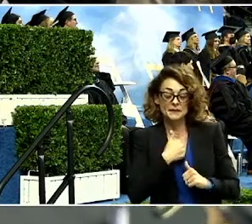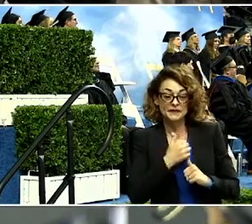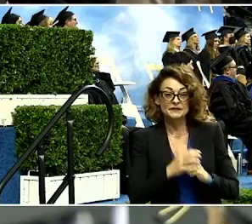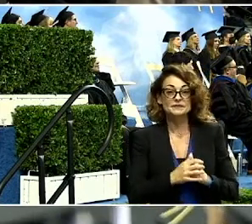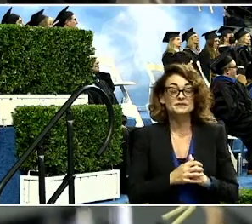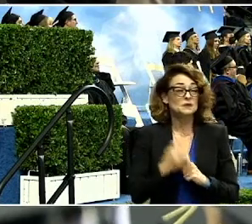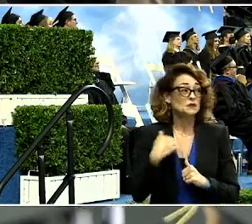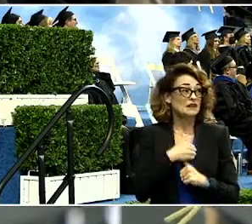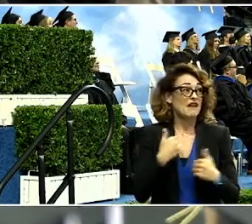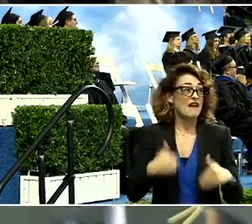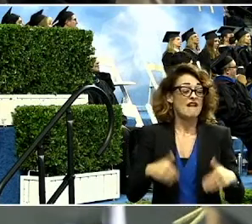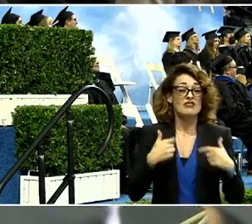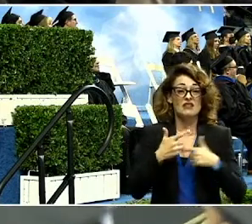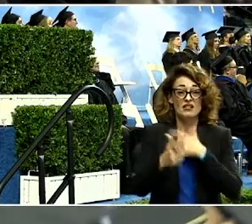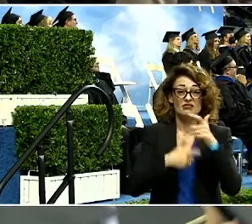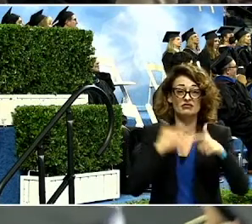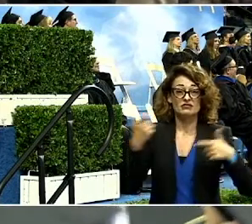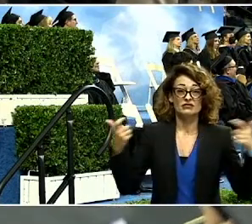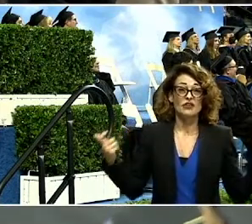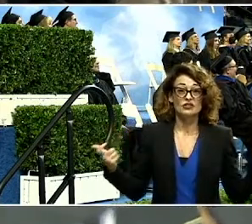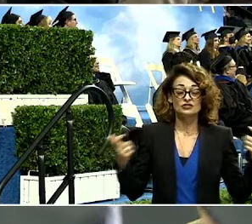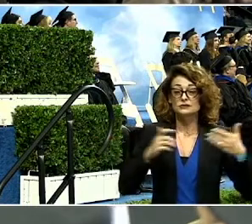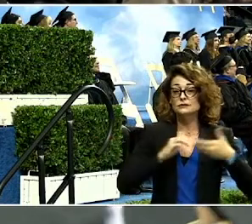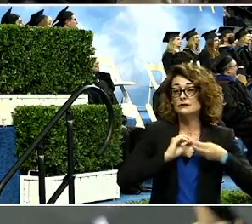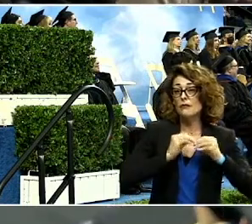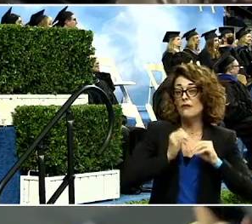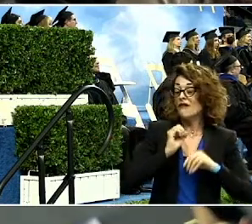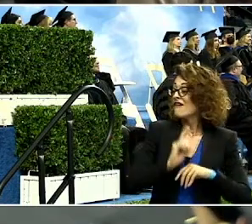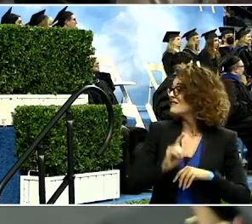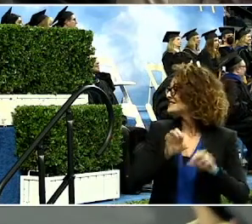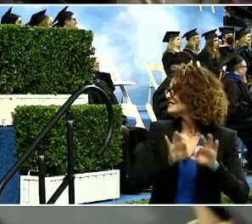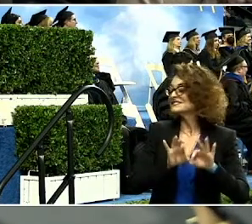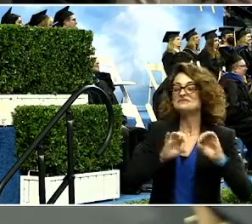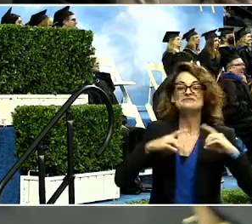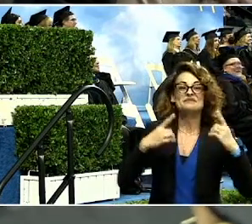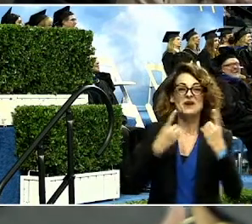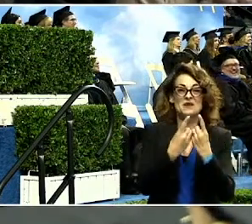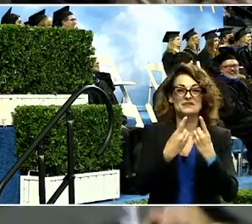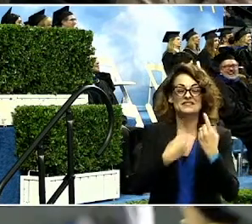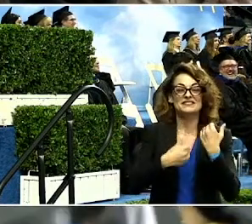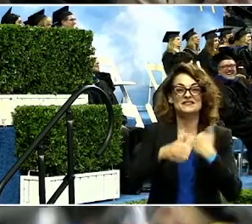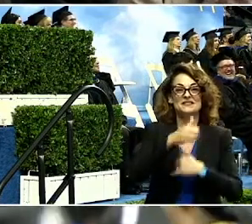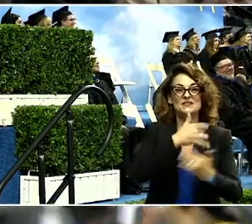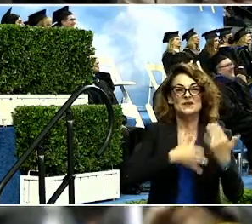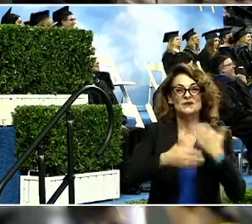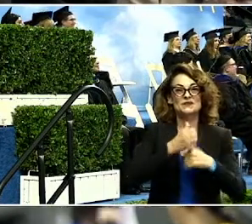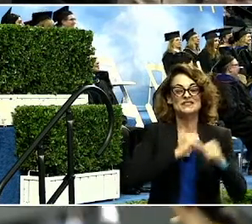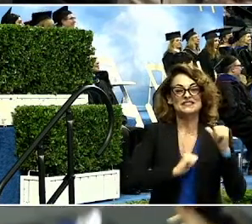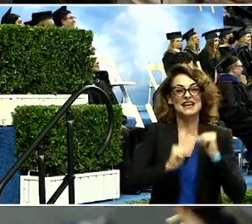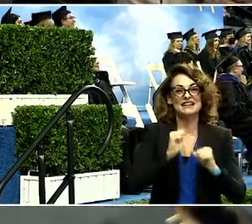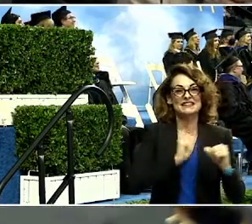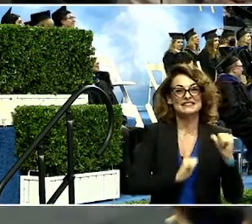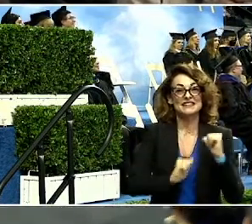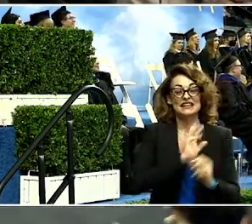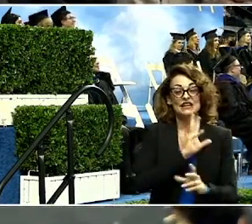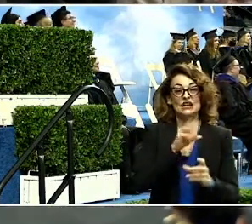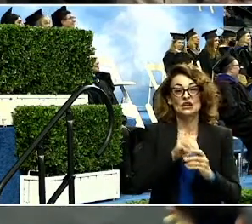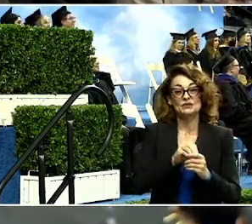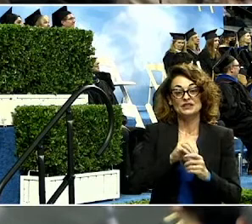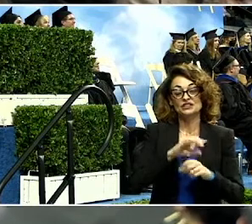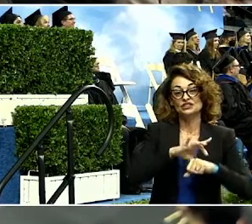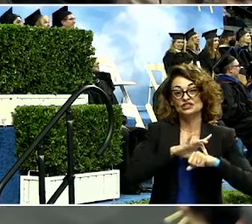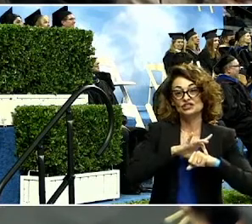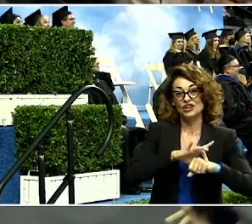the largest number of departments in the social sciences, including those in